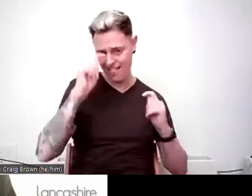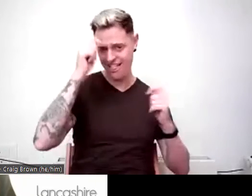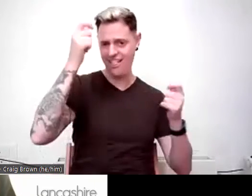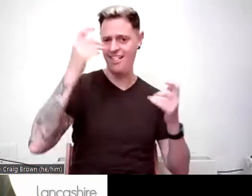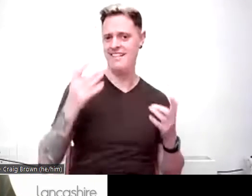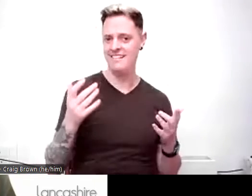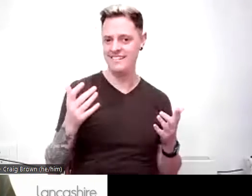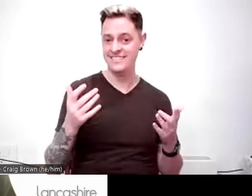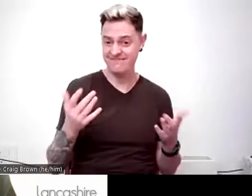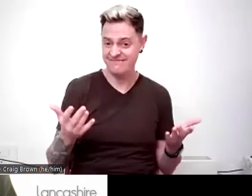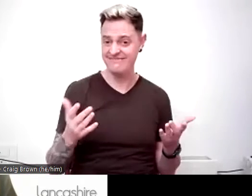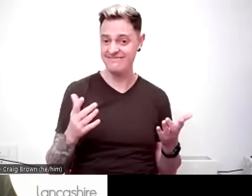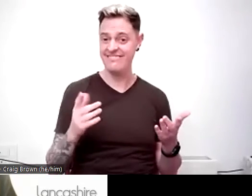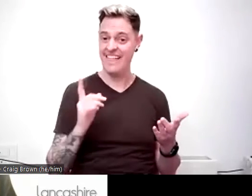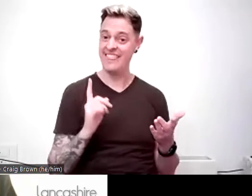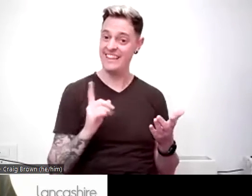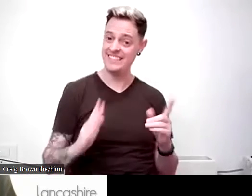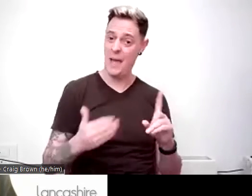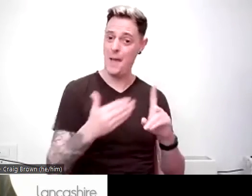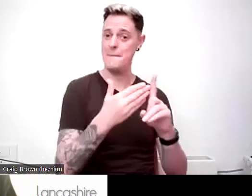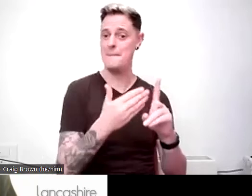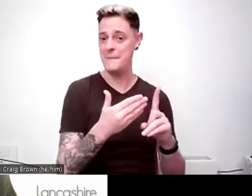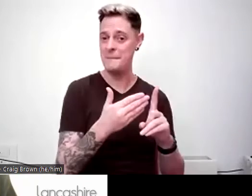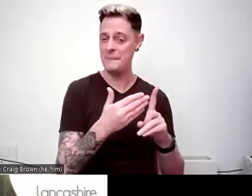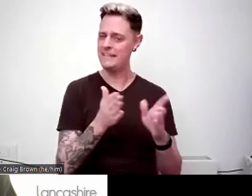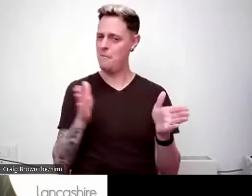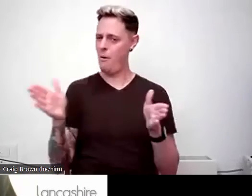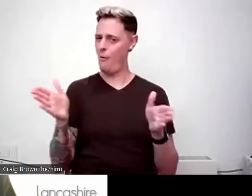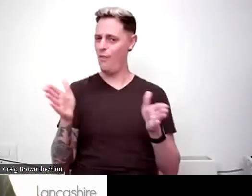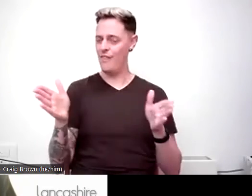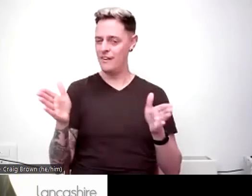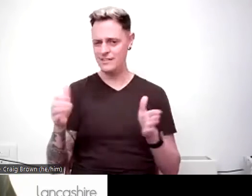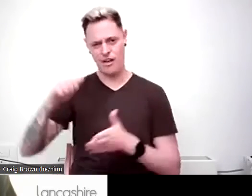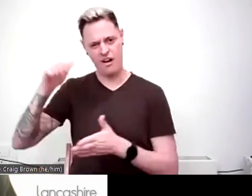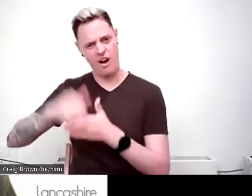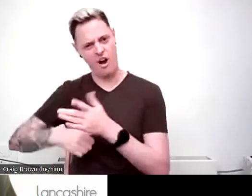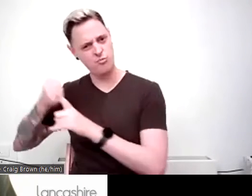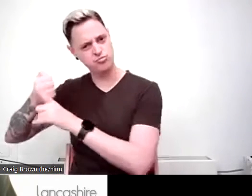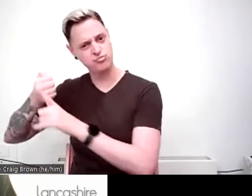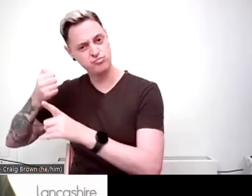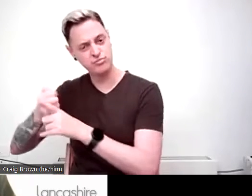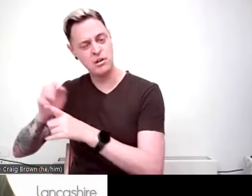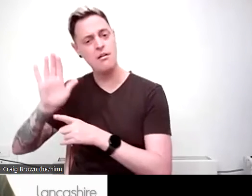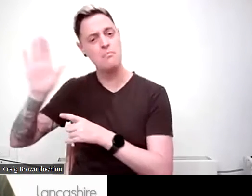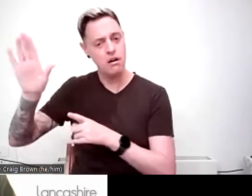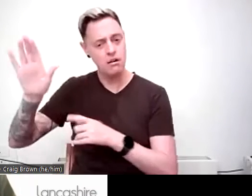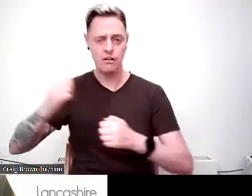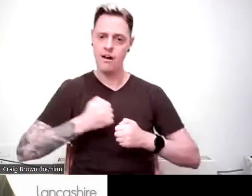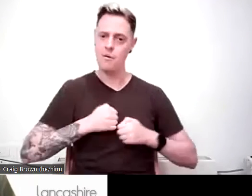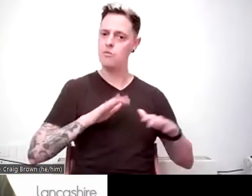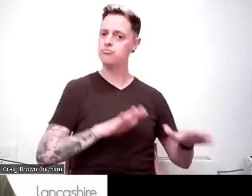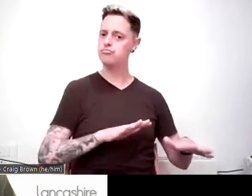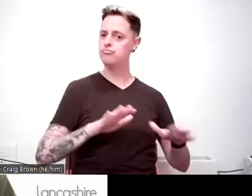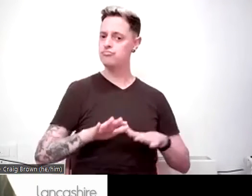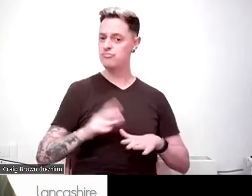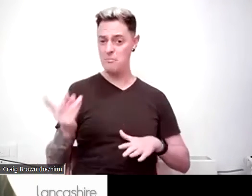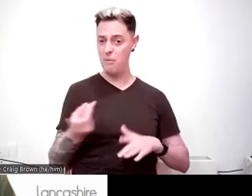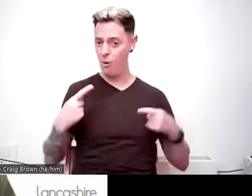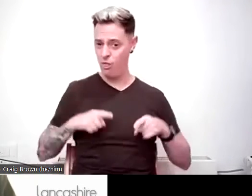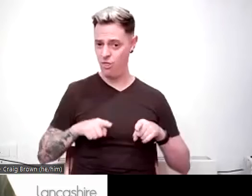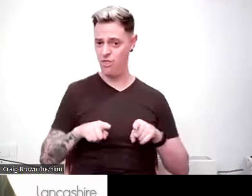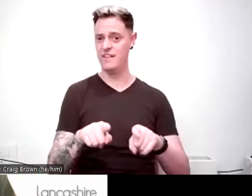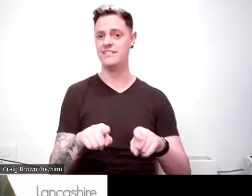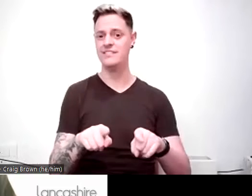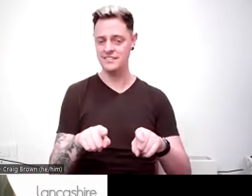that's what we were kind of, and again, it's that self-care as activism, isn't it? It's we're saying, actually,